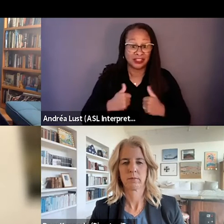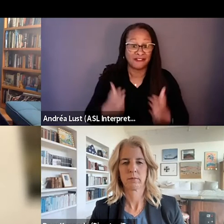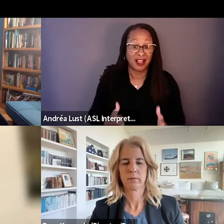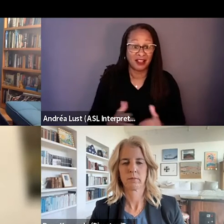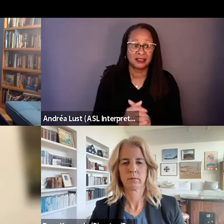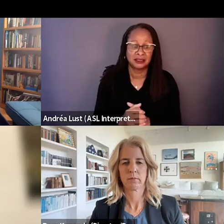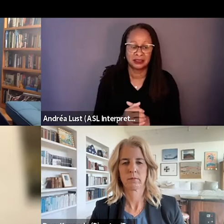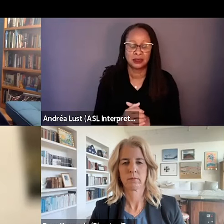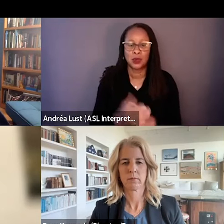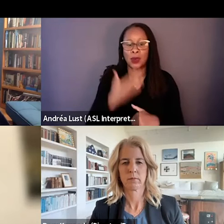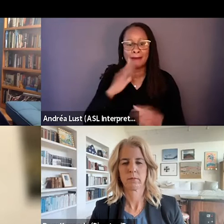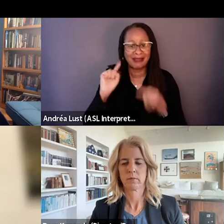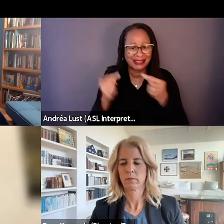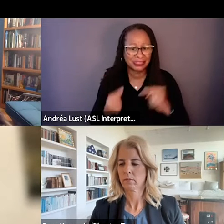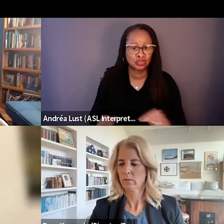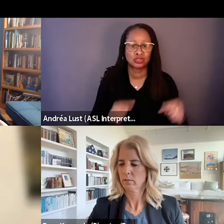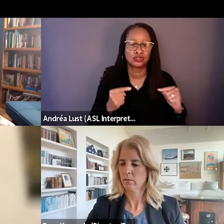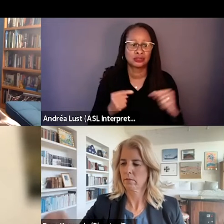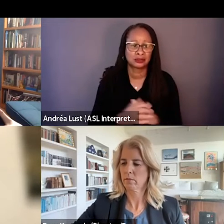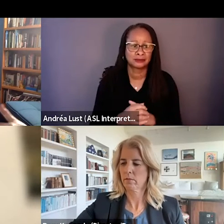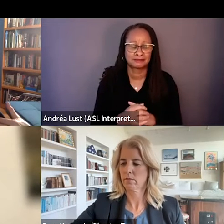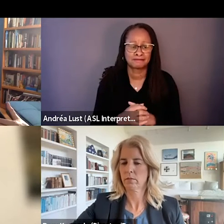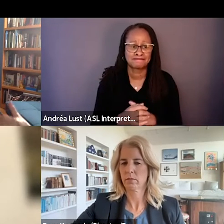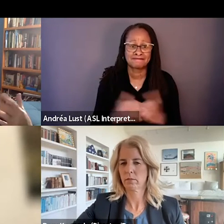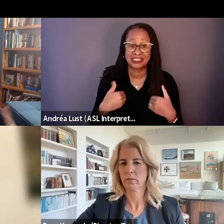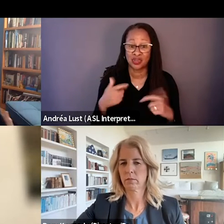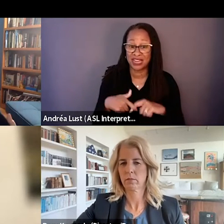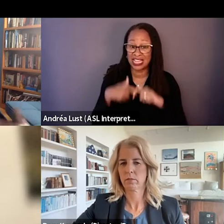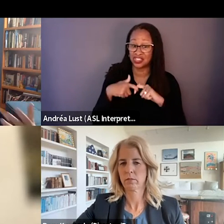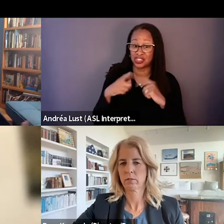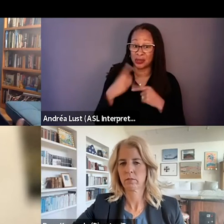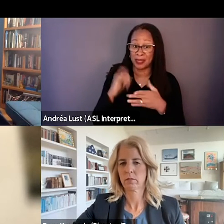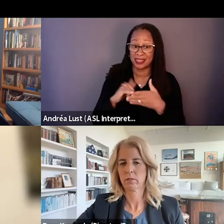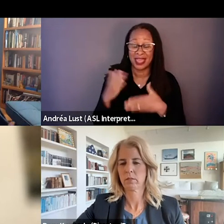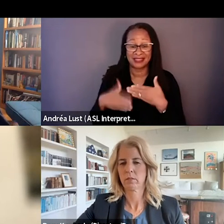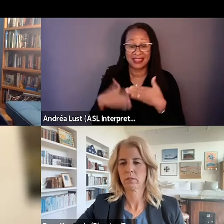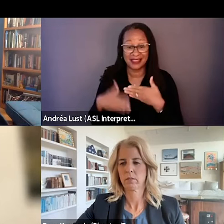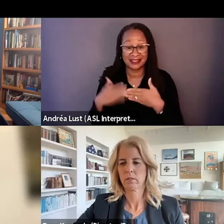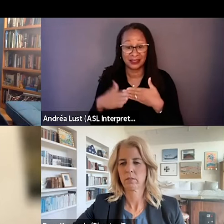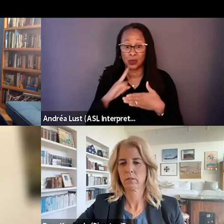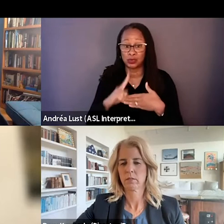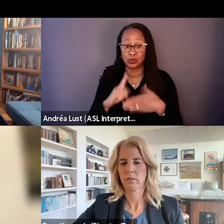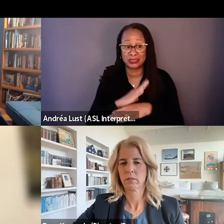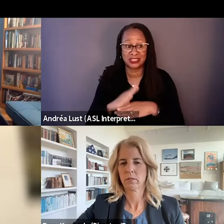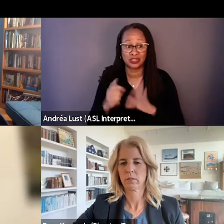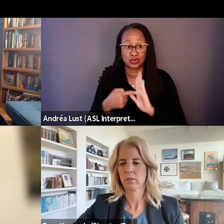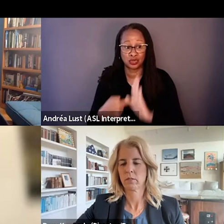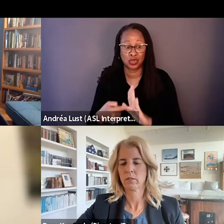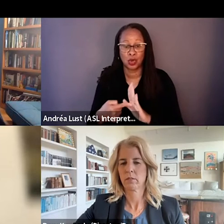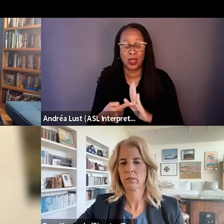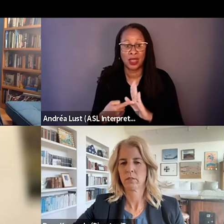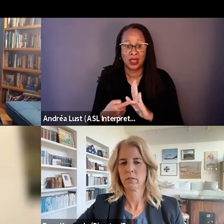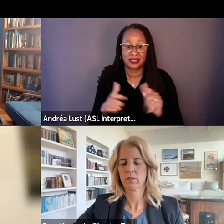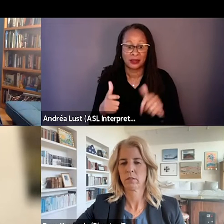so badly injured, did you have any hesitation about towards the end is when you actually show the extent of their injuries